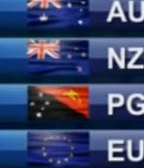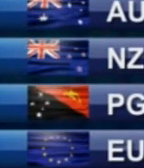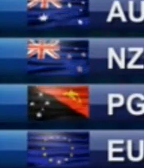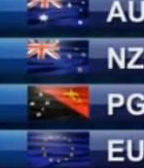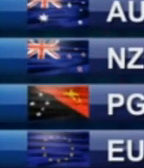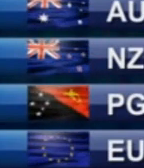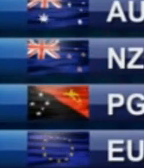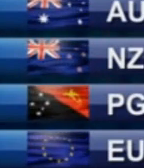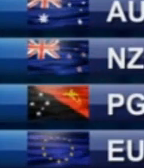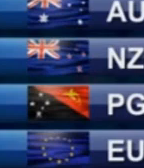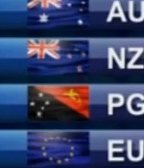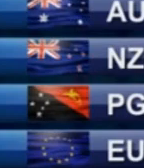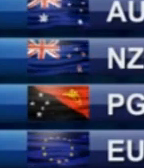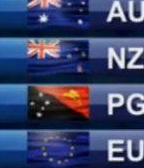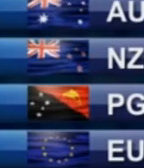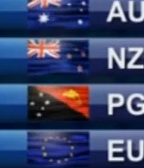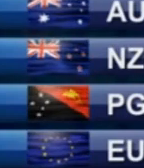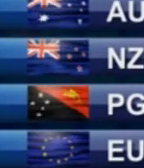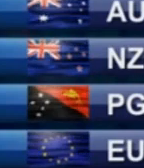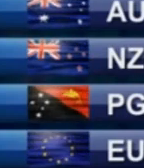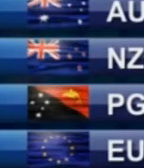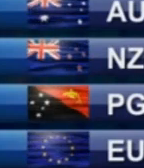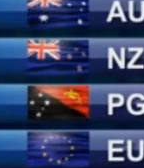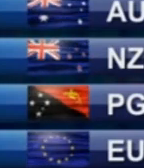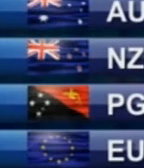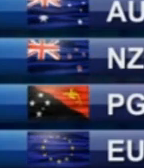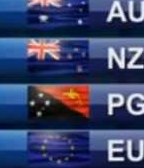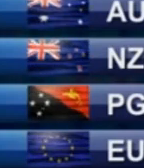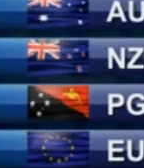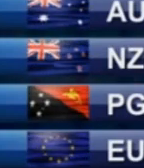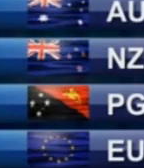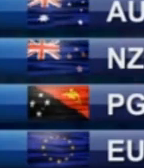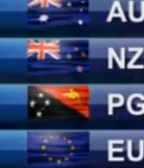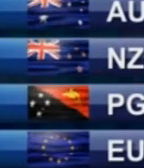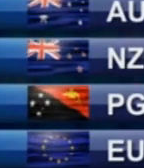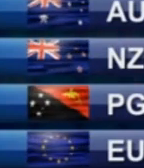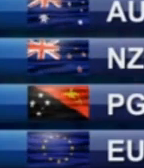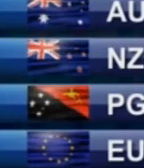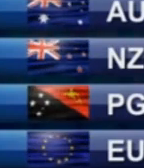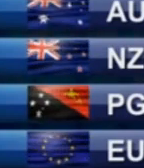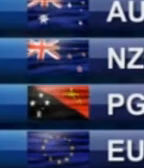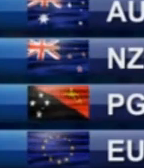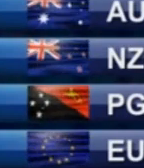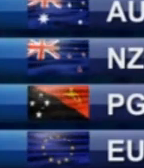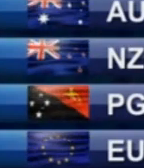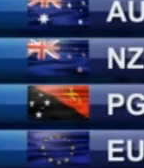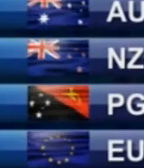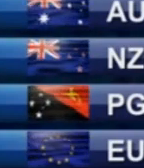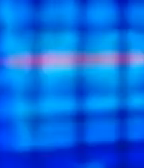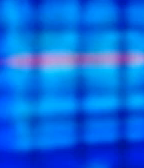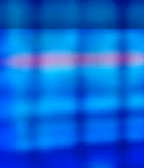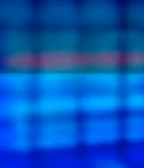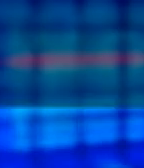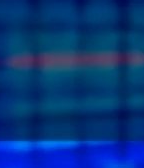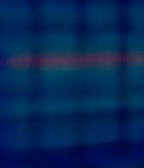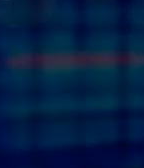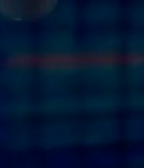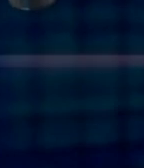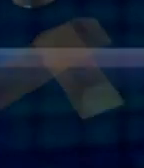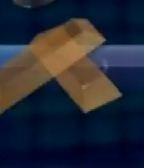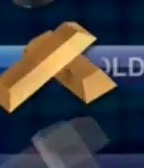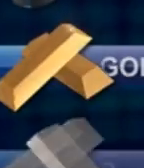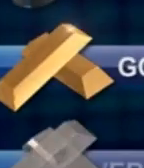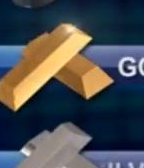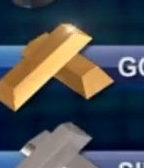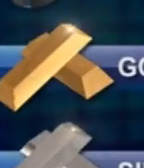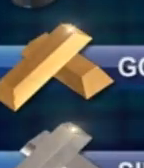dollar showed no change against the US greenback, but rose versus the Aussie dollar and the Japanese yen. Prices were increasing on